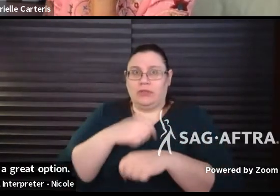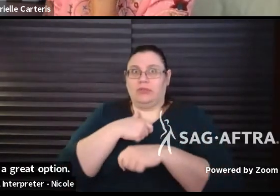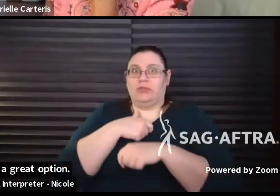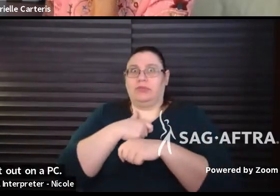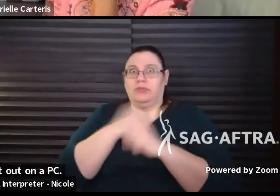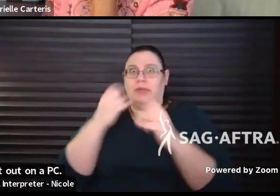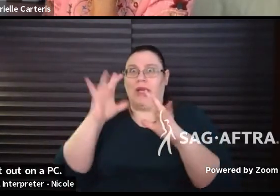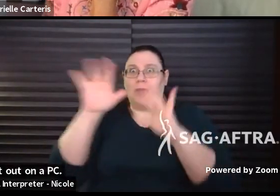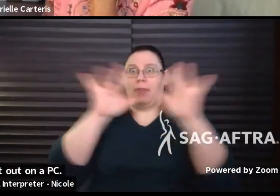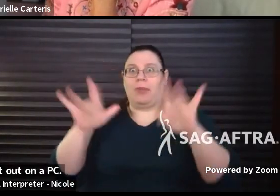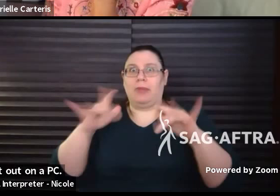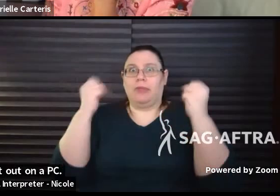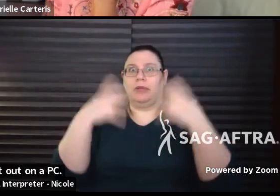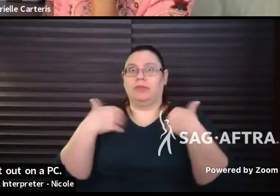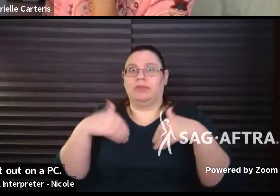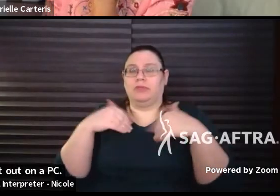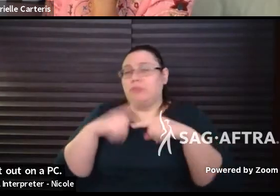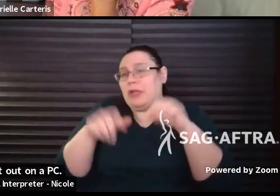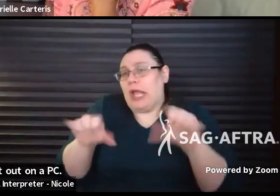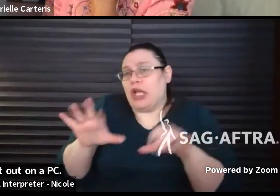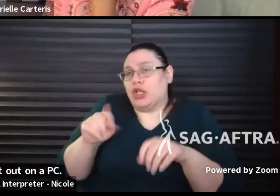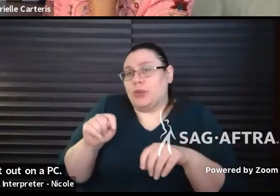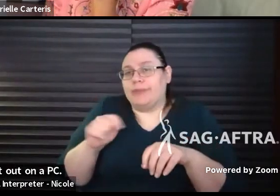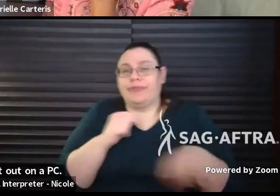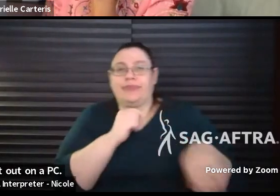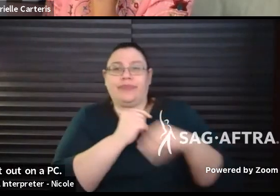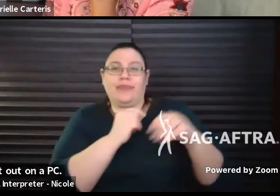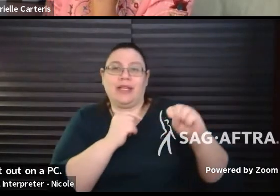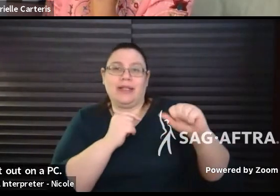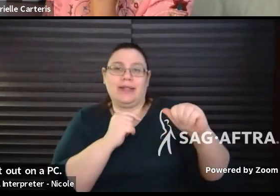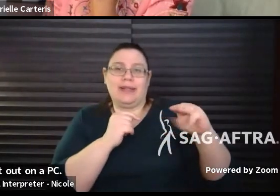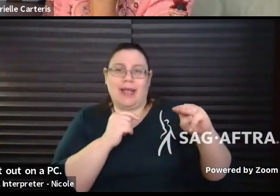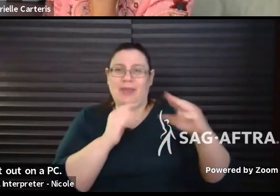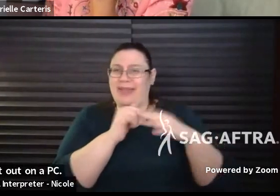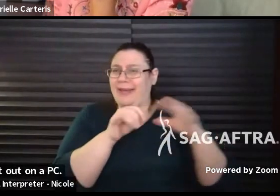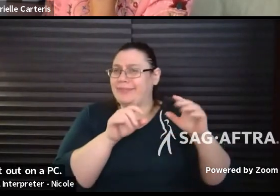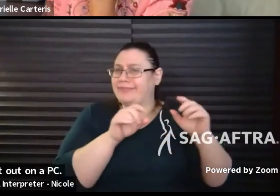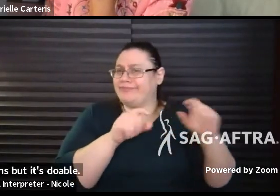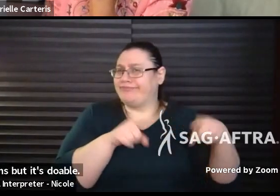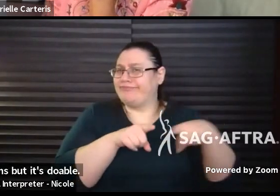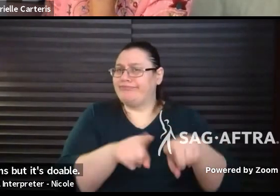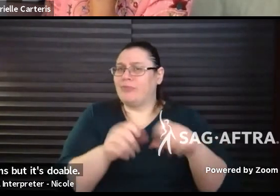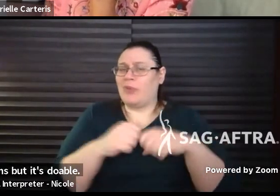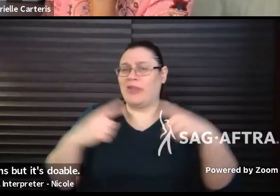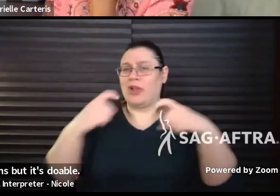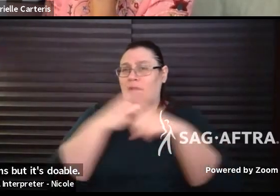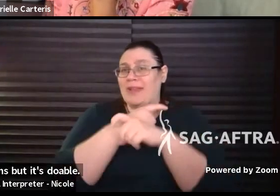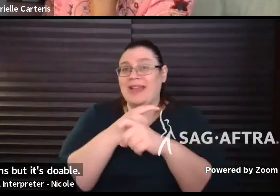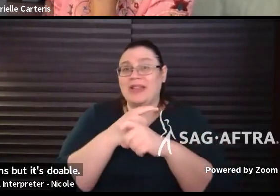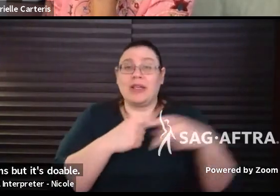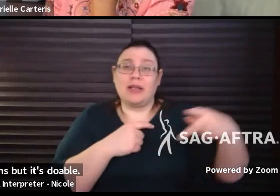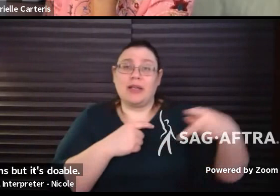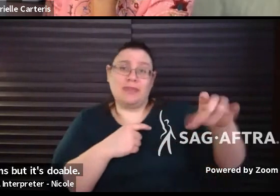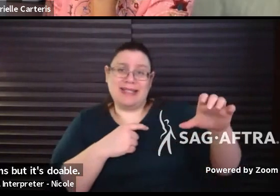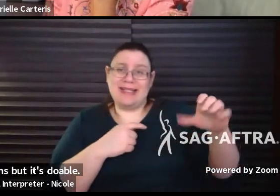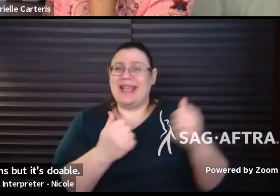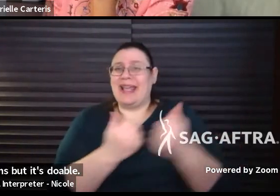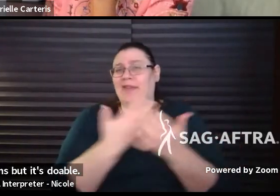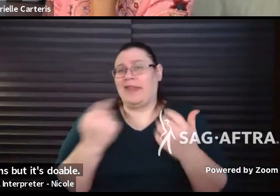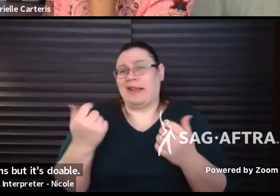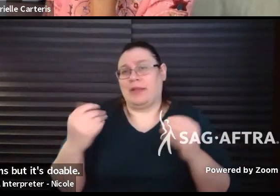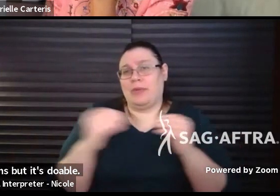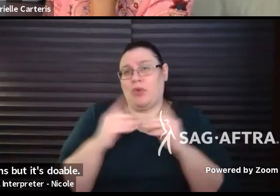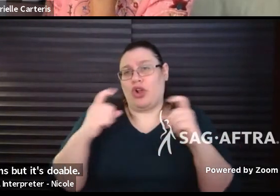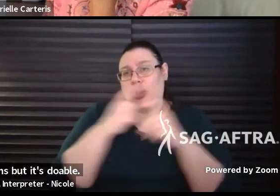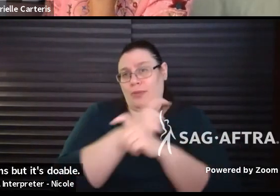but it's totally doable. And that's goes to the complication aspect is, everything on PC is a little bit more complicated than on Mac, which